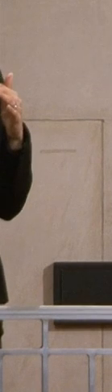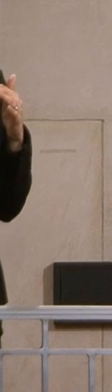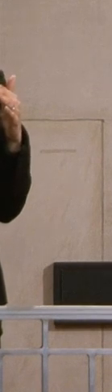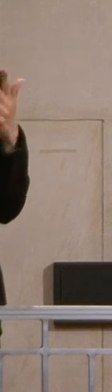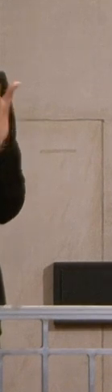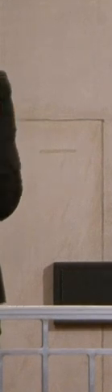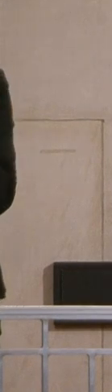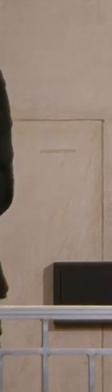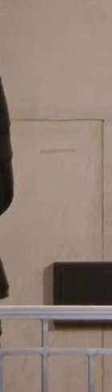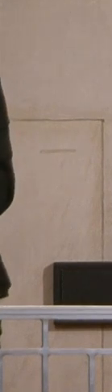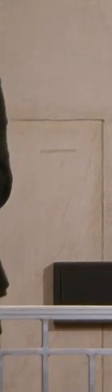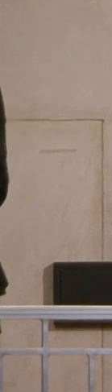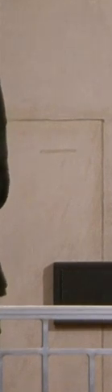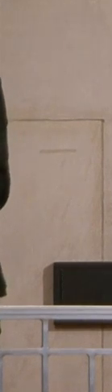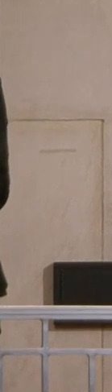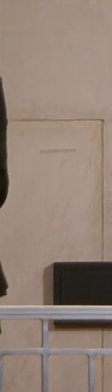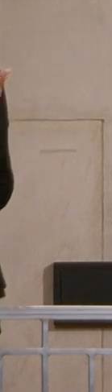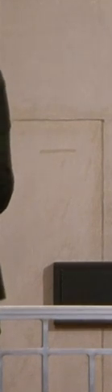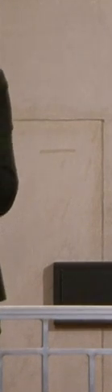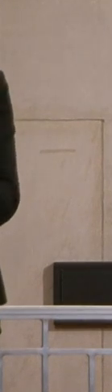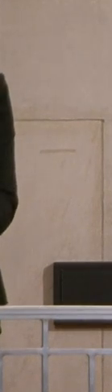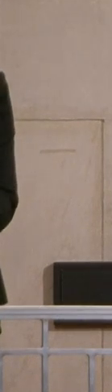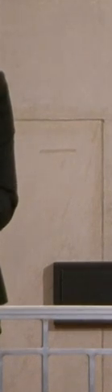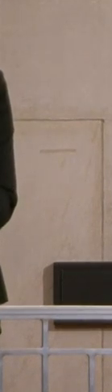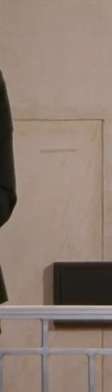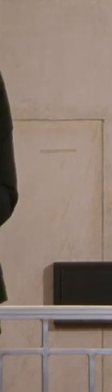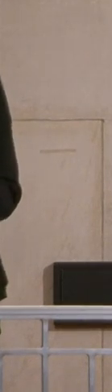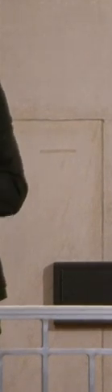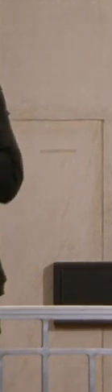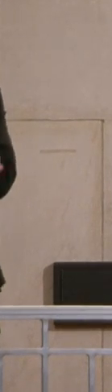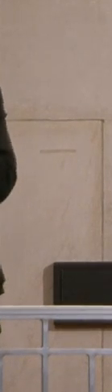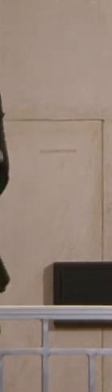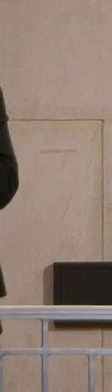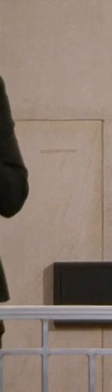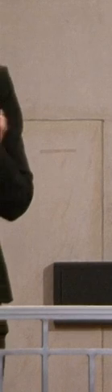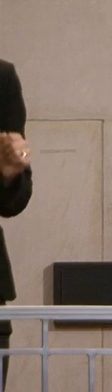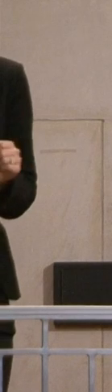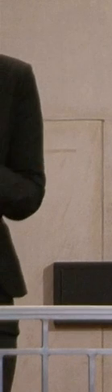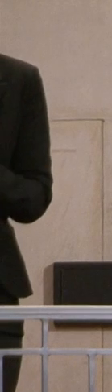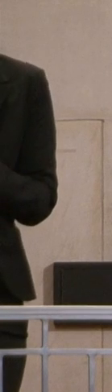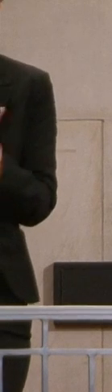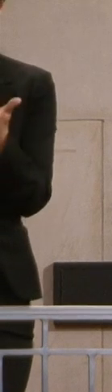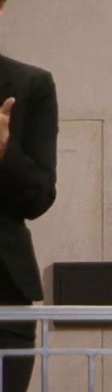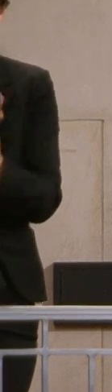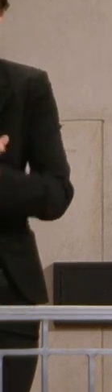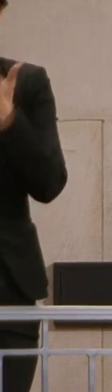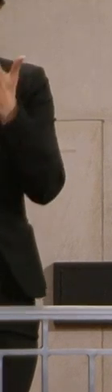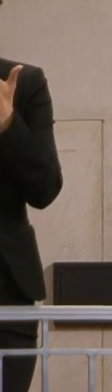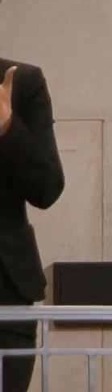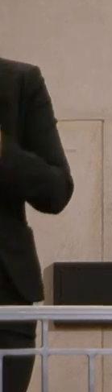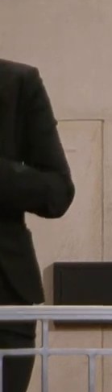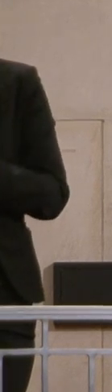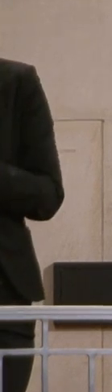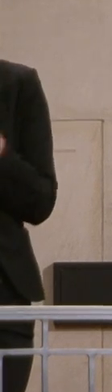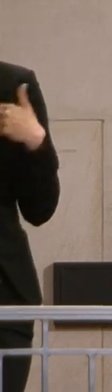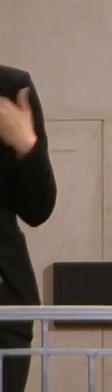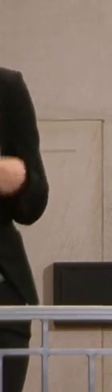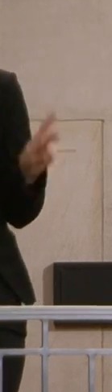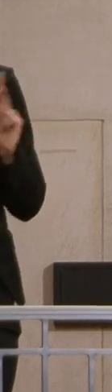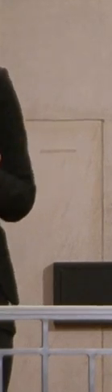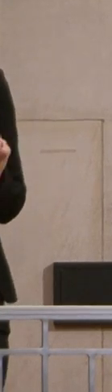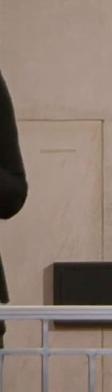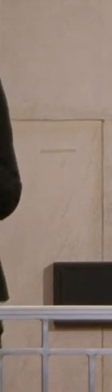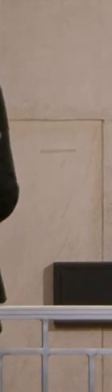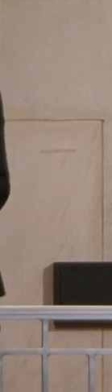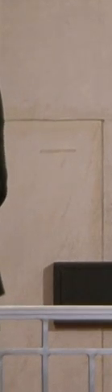all that make our country great. And we know, you know, the challenges particularly facing LGBT young people in this country are still